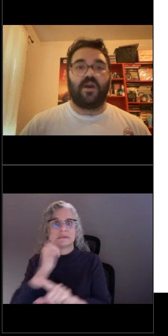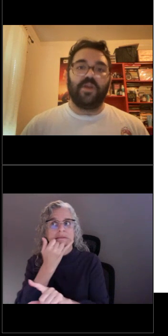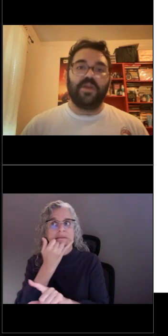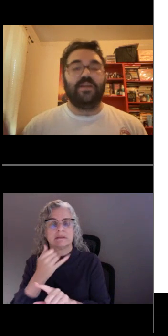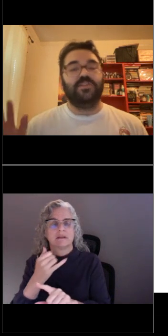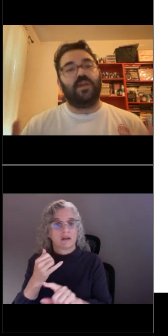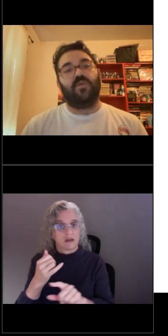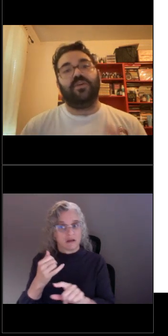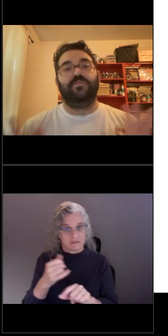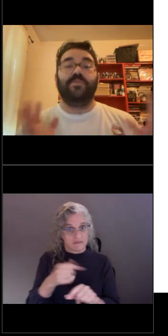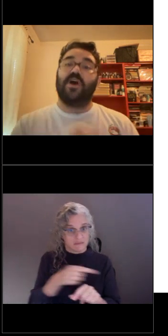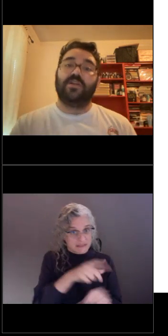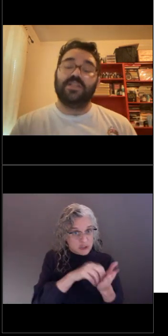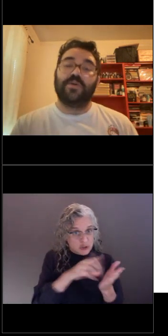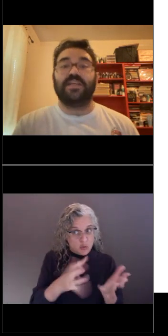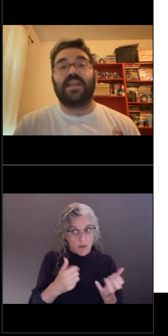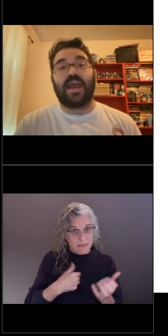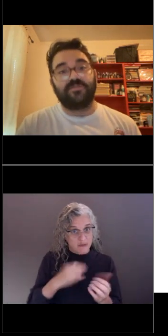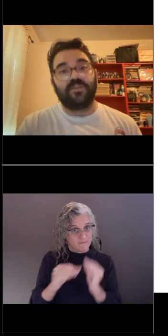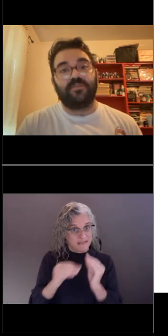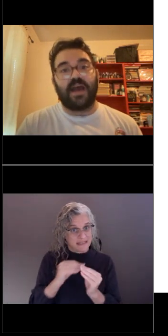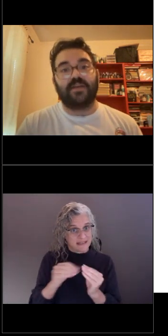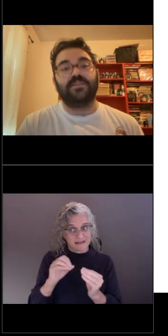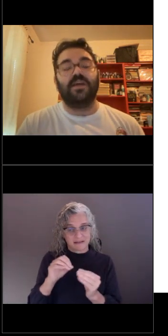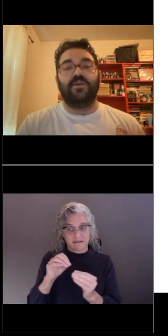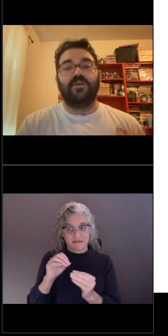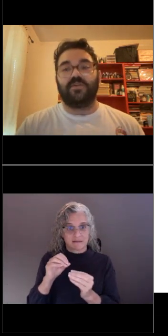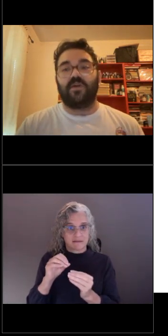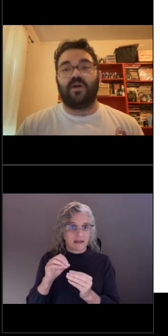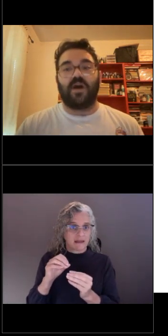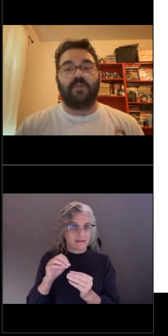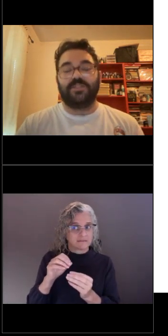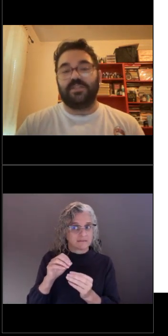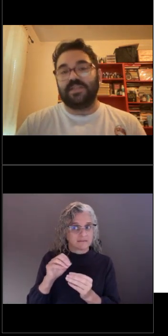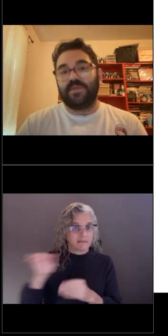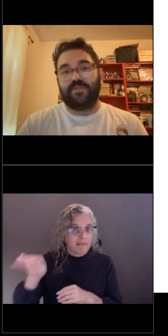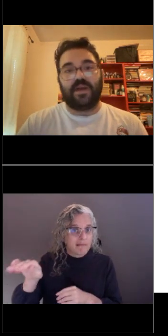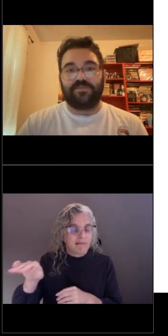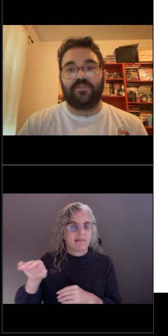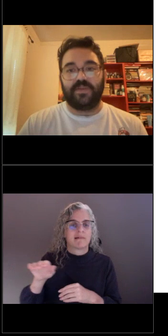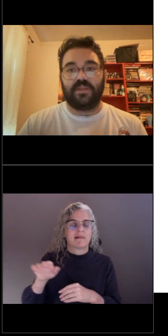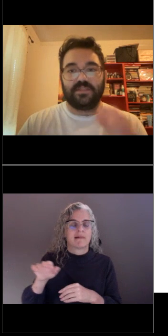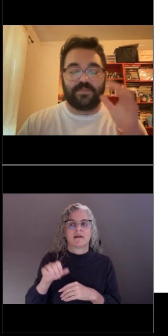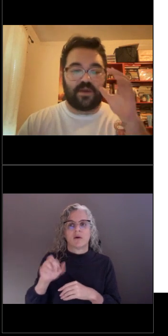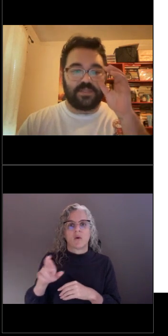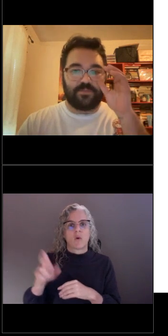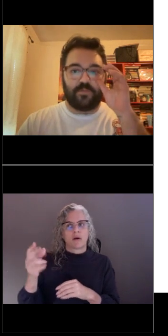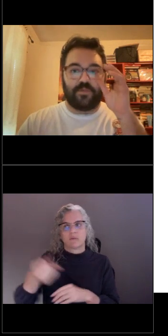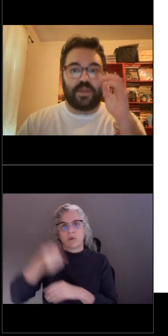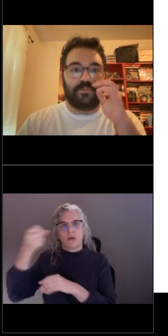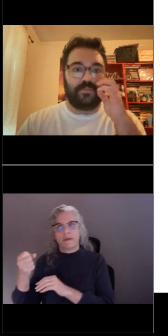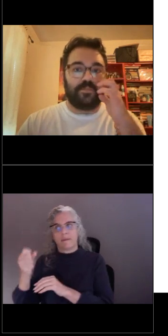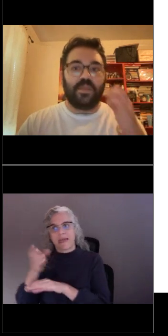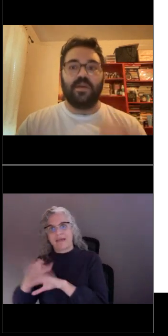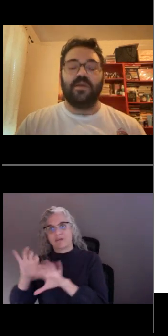and not worry about it? Do they want you to maybe talk to the person after the fact? Those are all options, and people have different feelings about what's